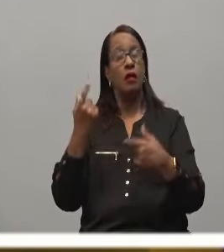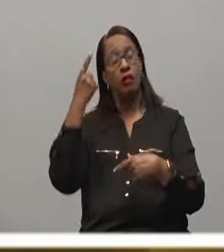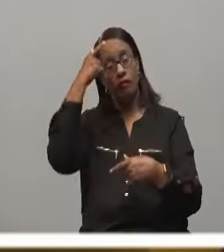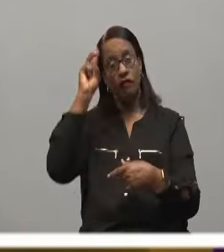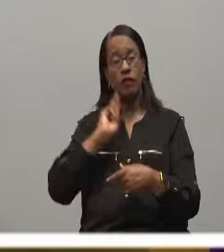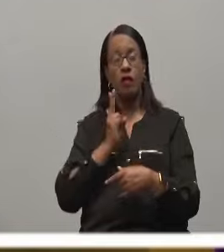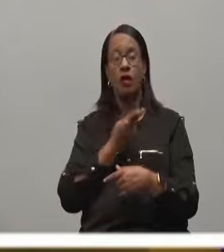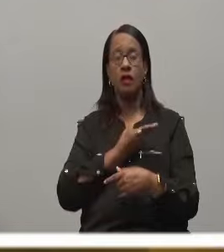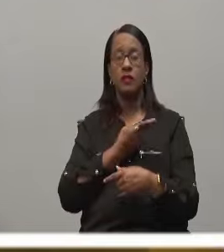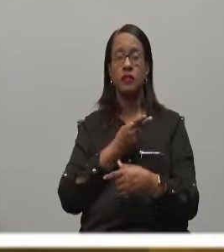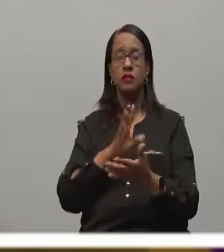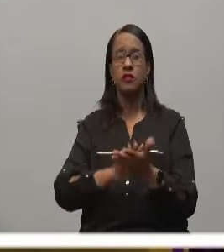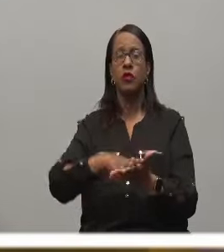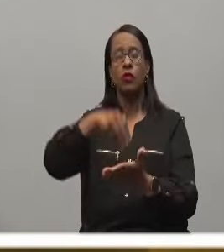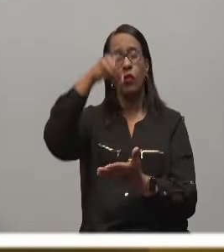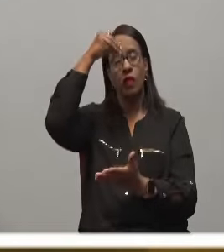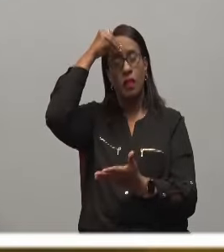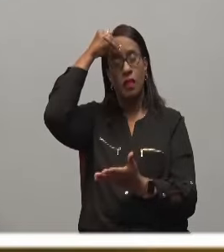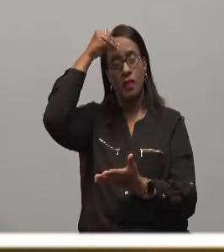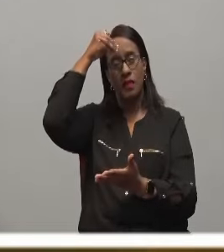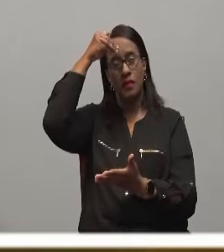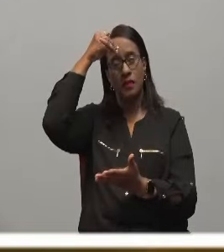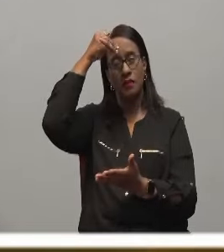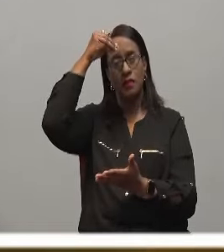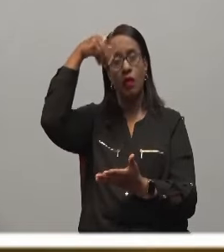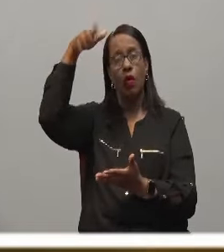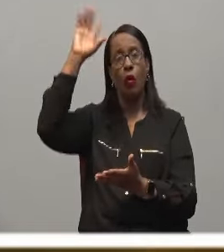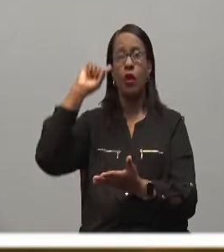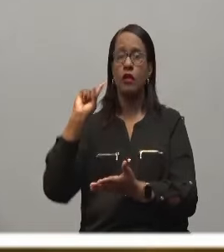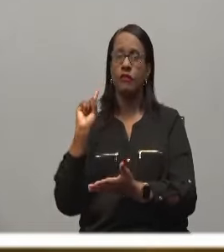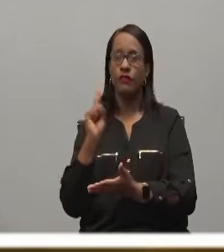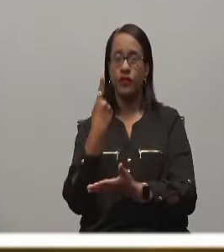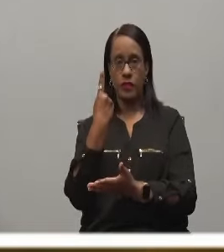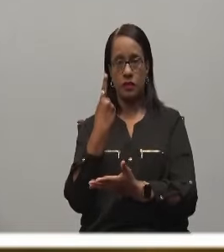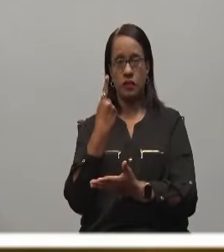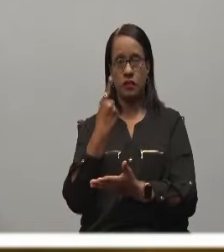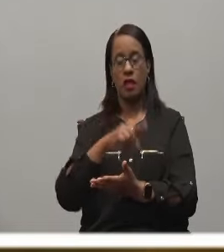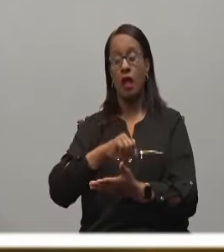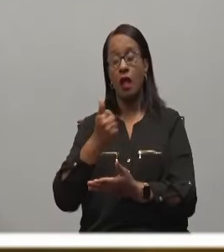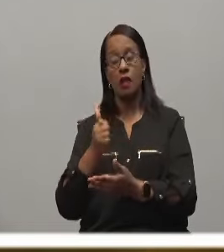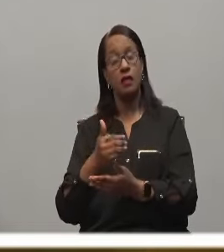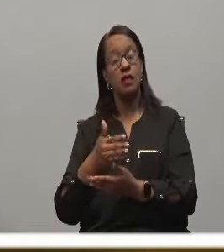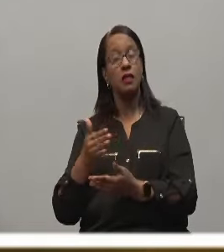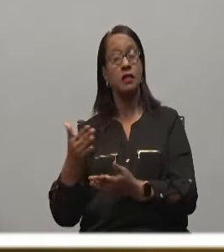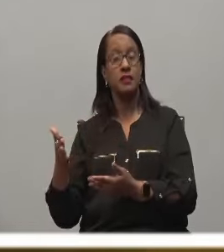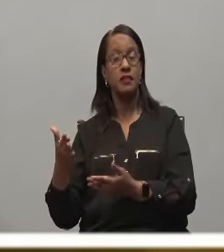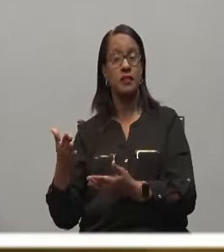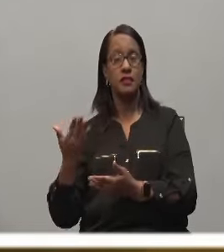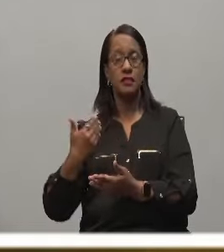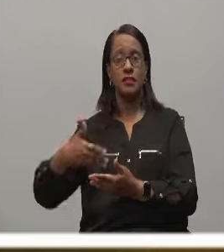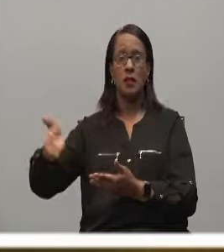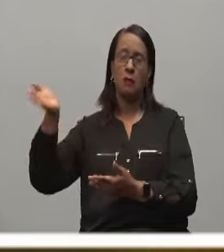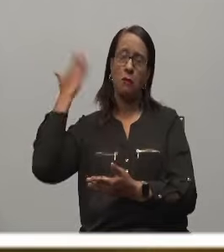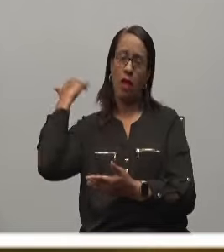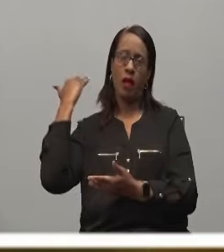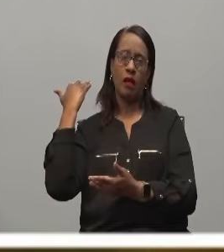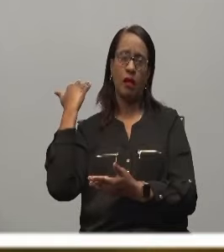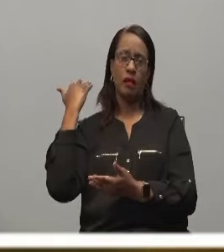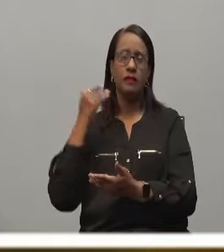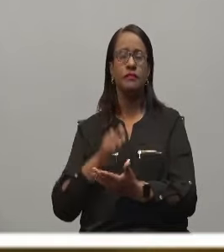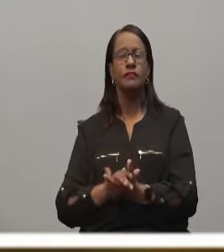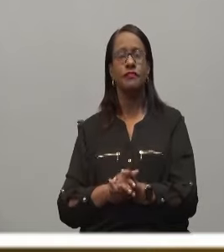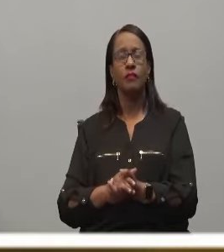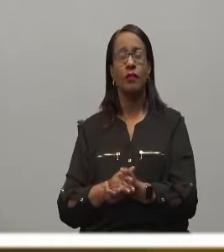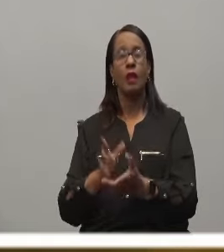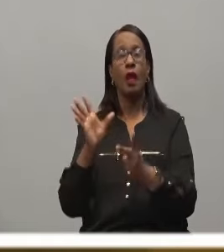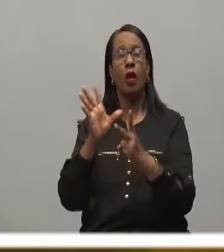God first before everything and everyone else. And once we choose to